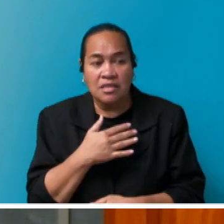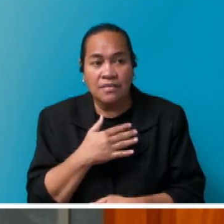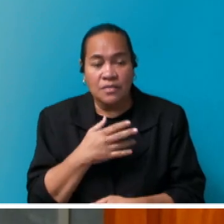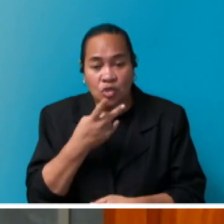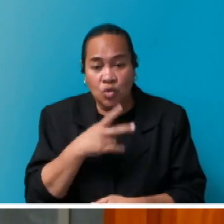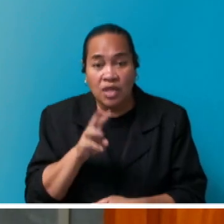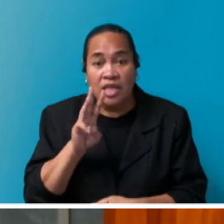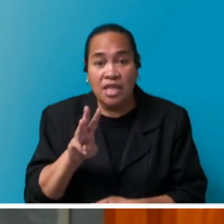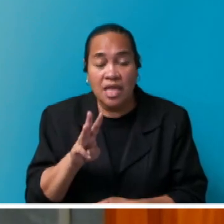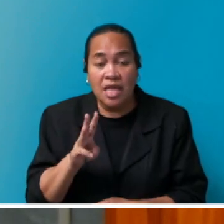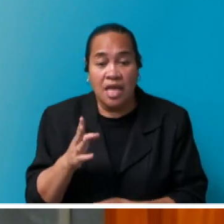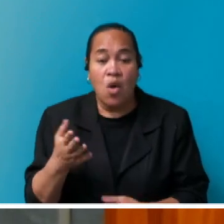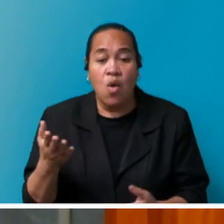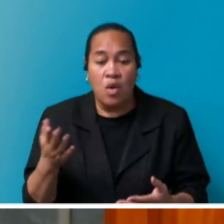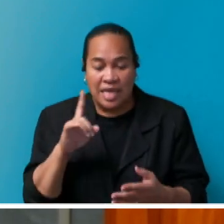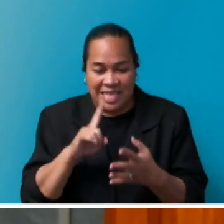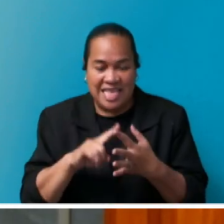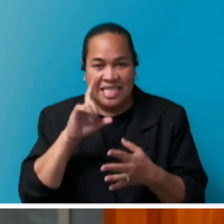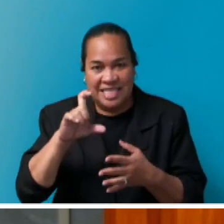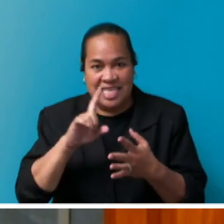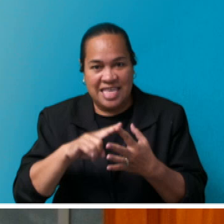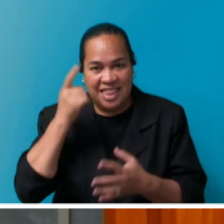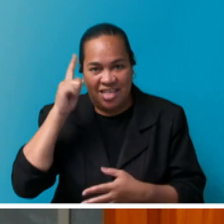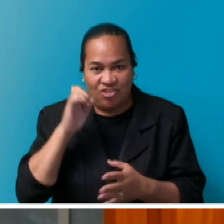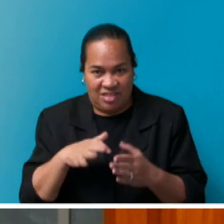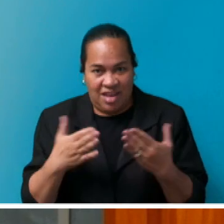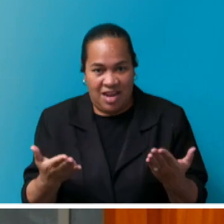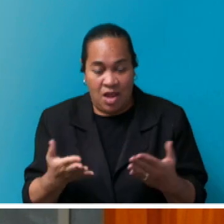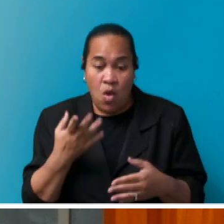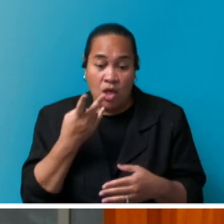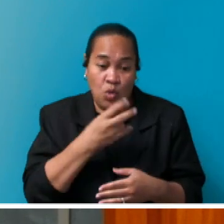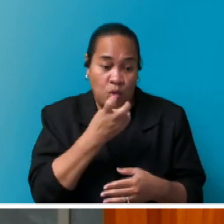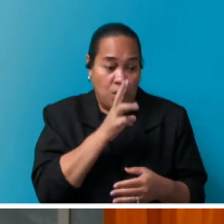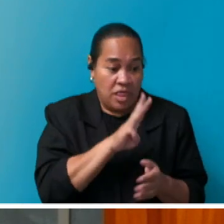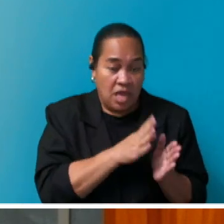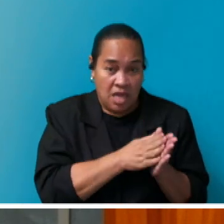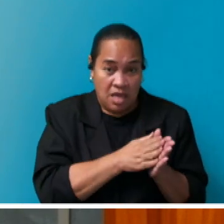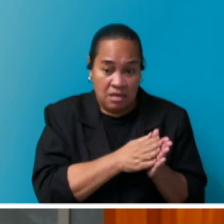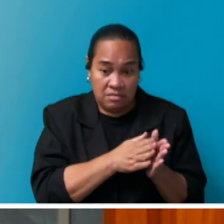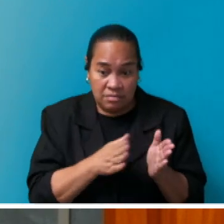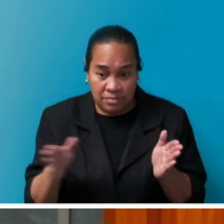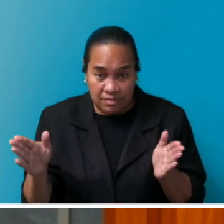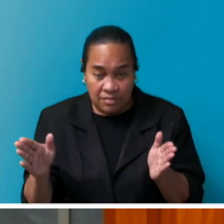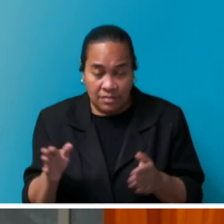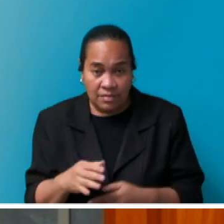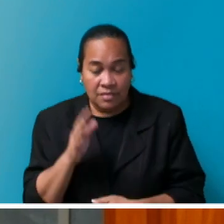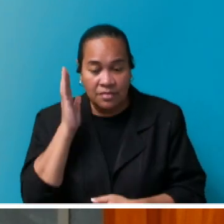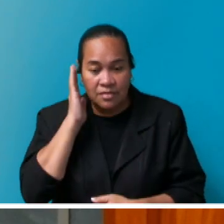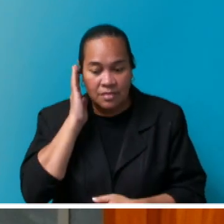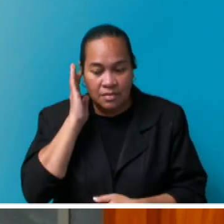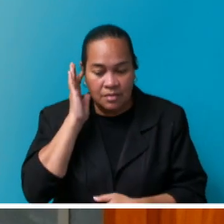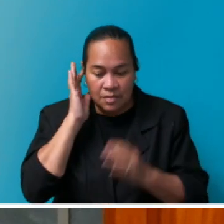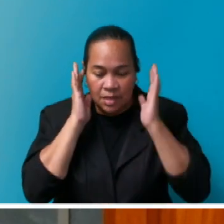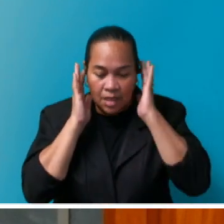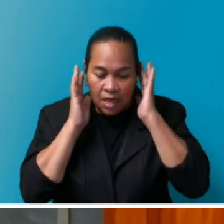1,423 ECE teachers. Since 2023, Mr. Speaker, sir, the Ministry